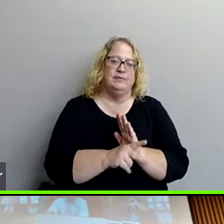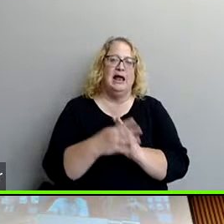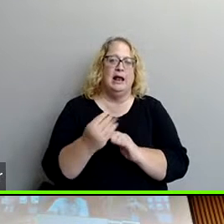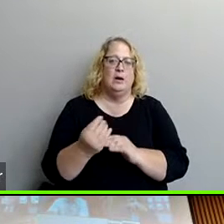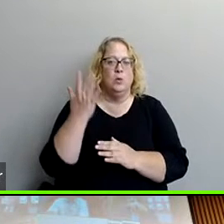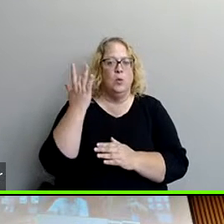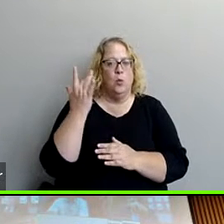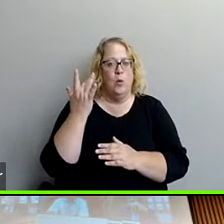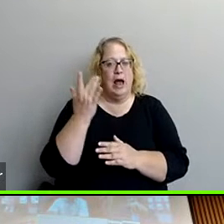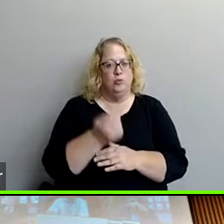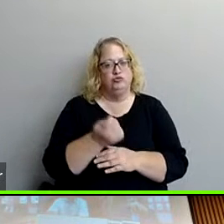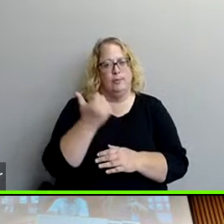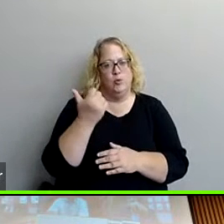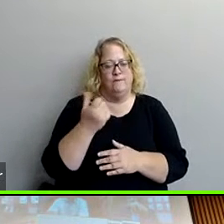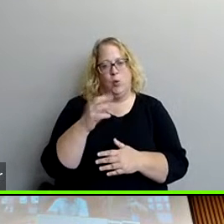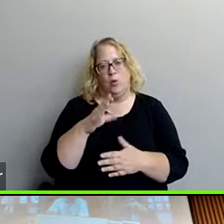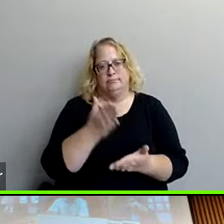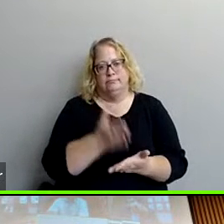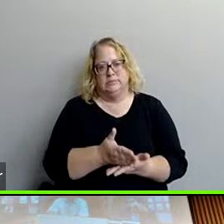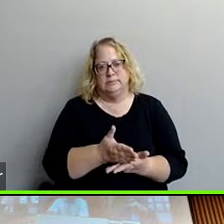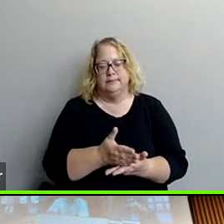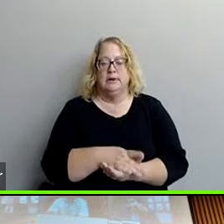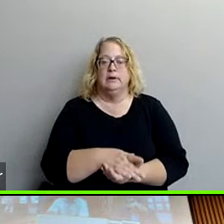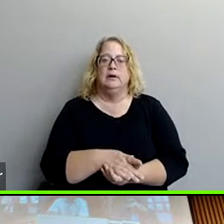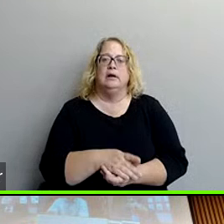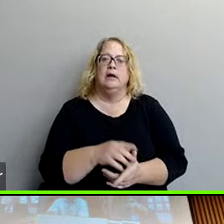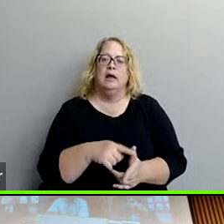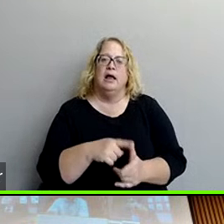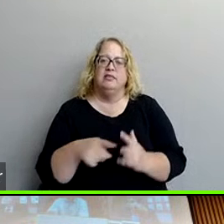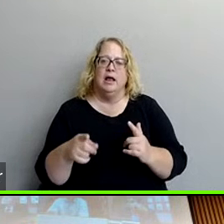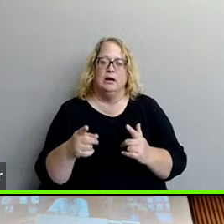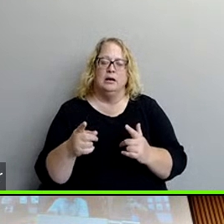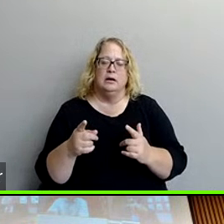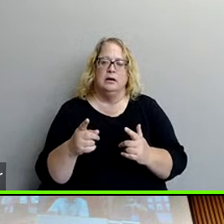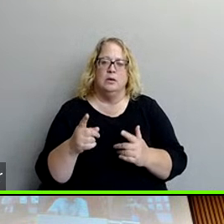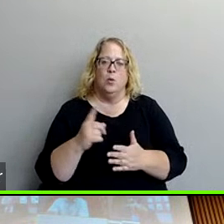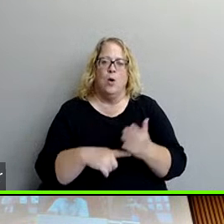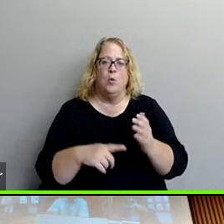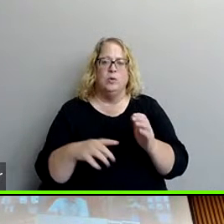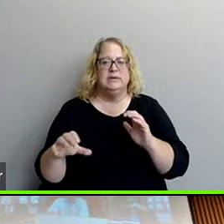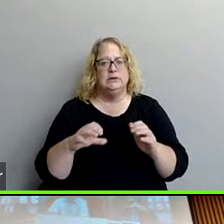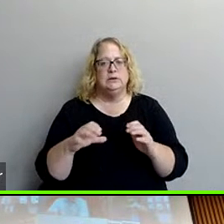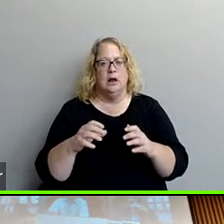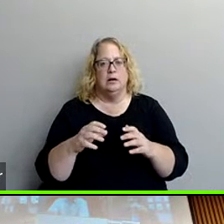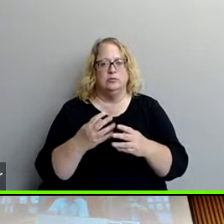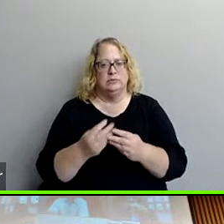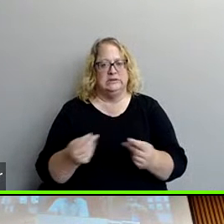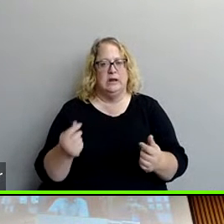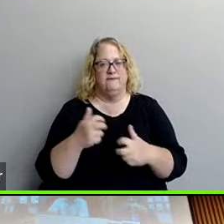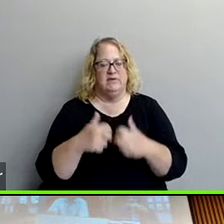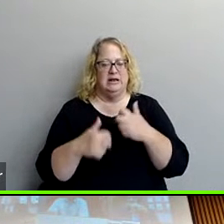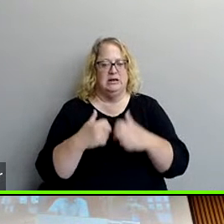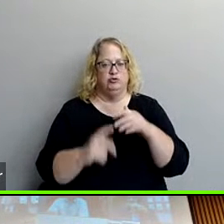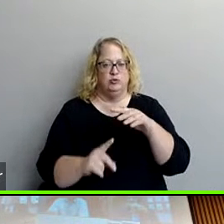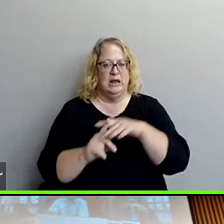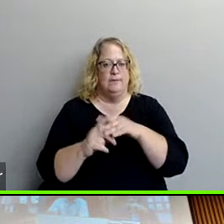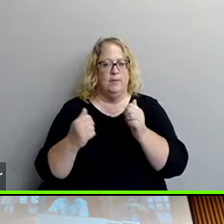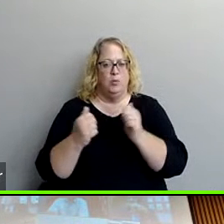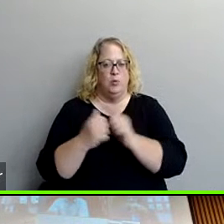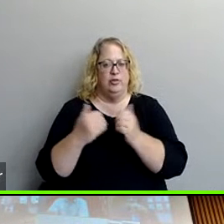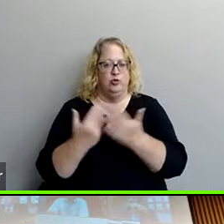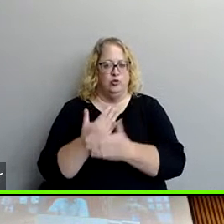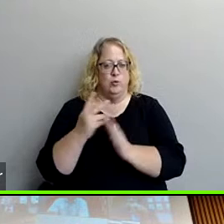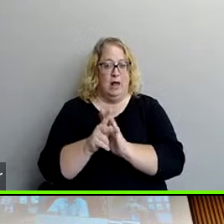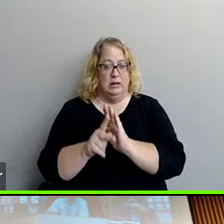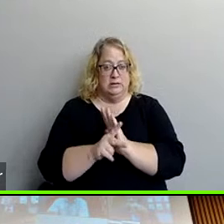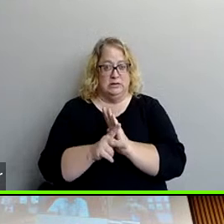policy and why it was removed or ended, and then what was being done to address any issues that came up with this new policy.